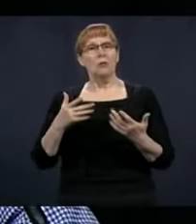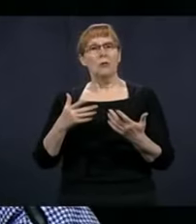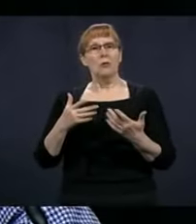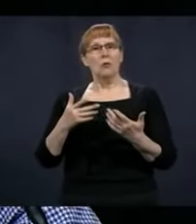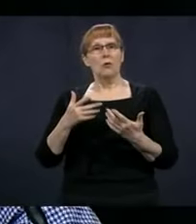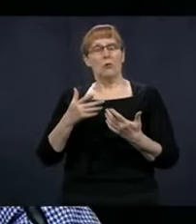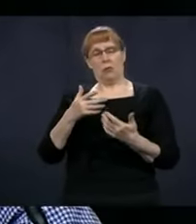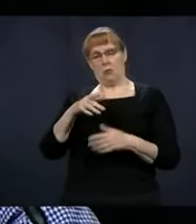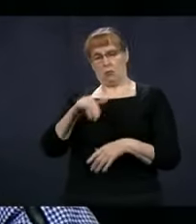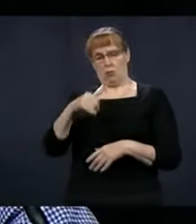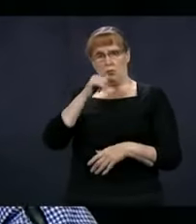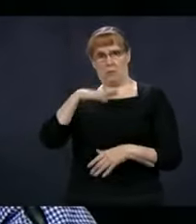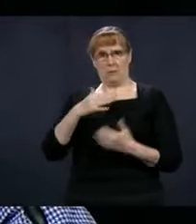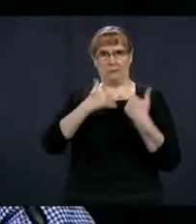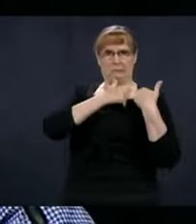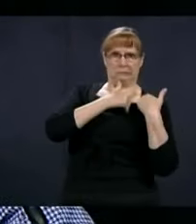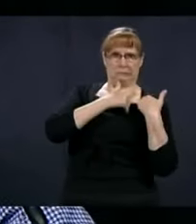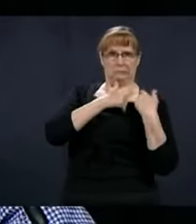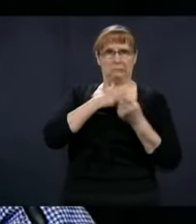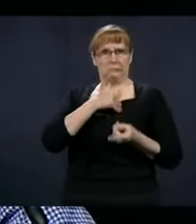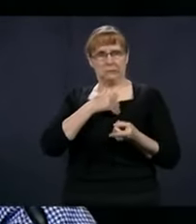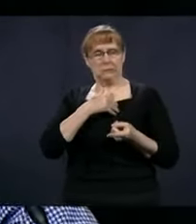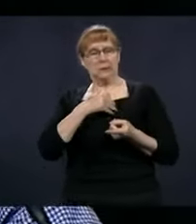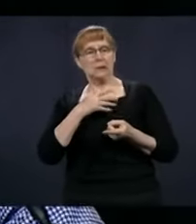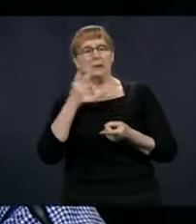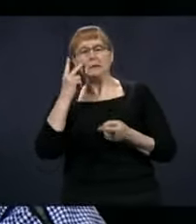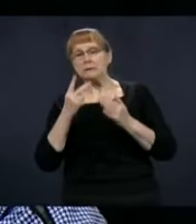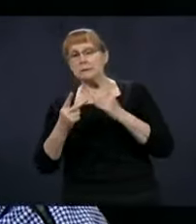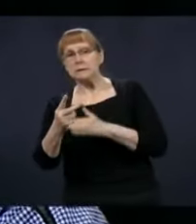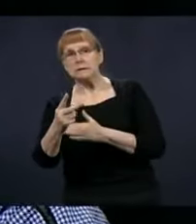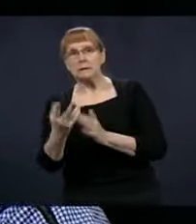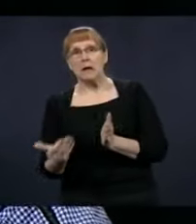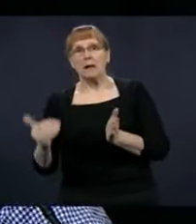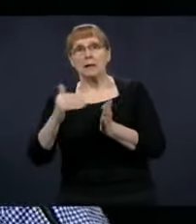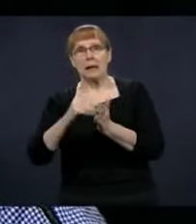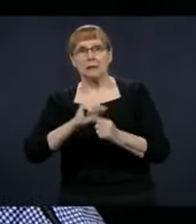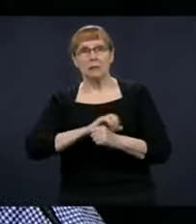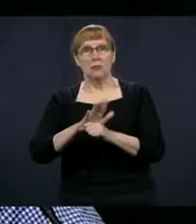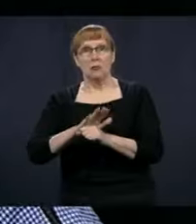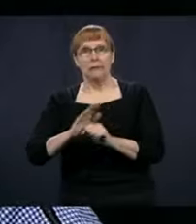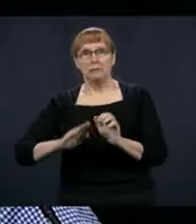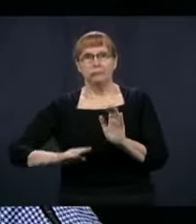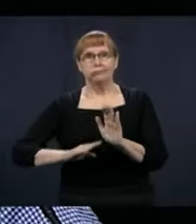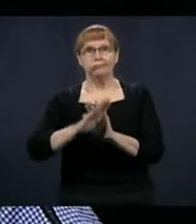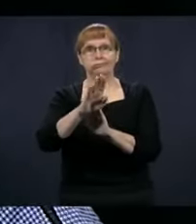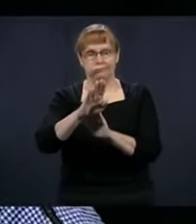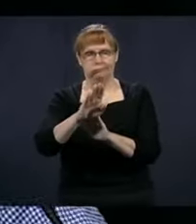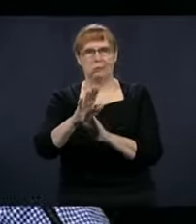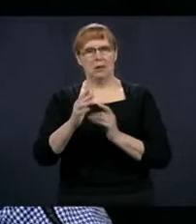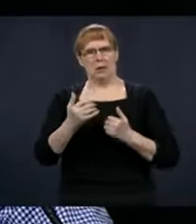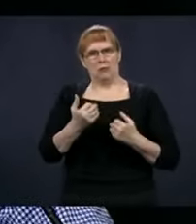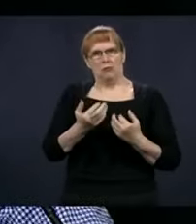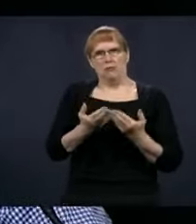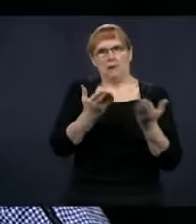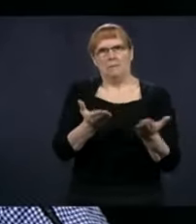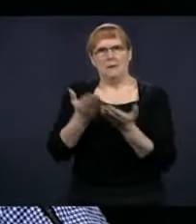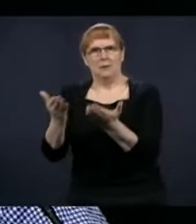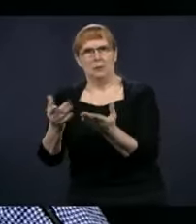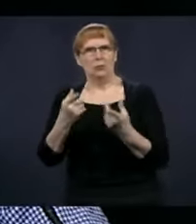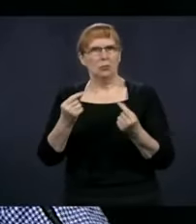possible, so that we're ready for the second wave. So we want this work to be done this summer, and we